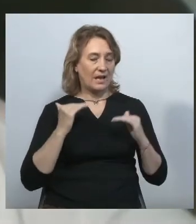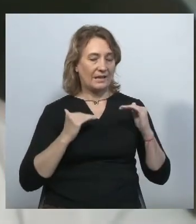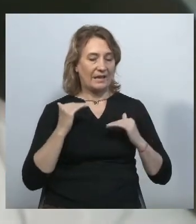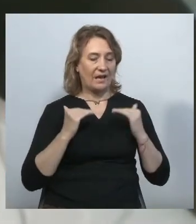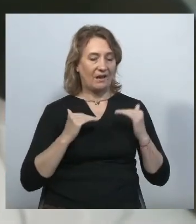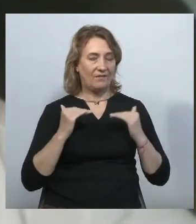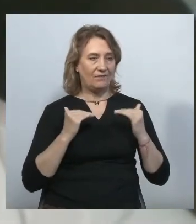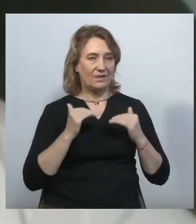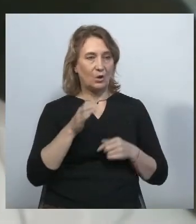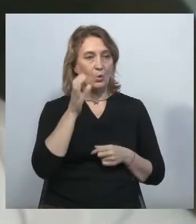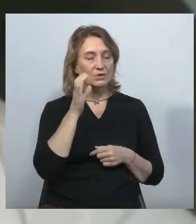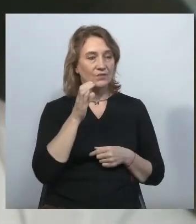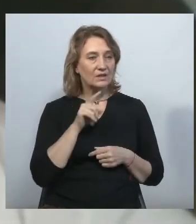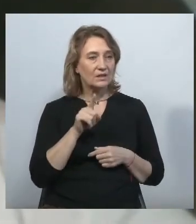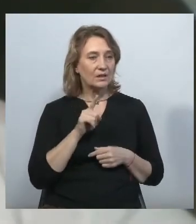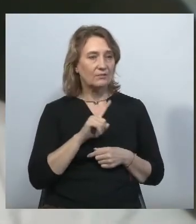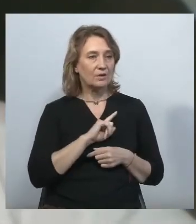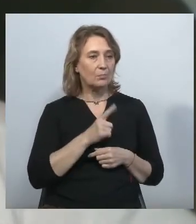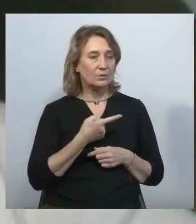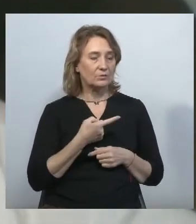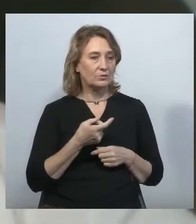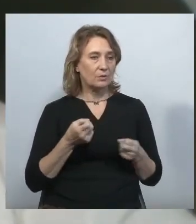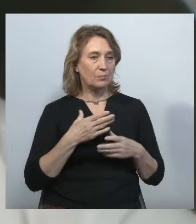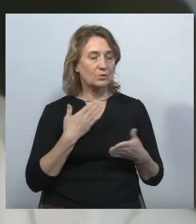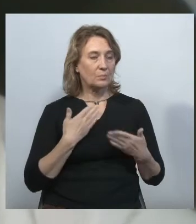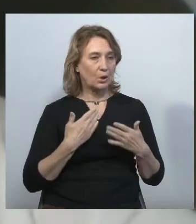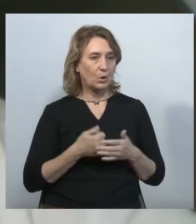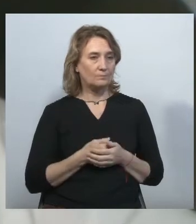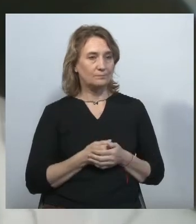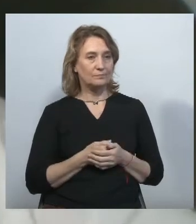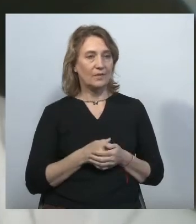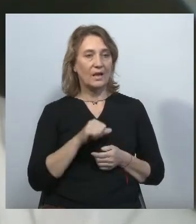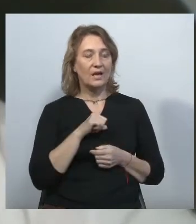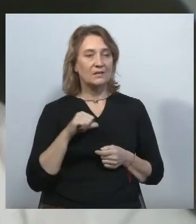There are two other reasons. A lack of